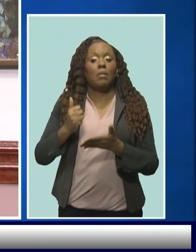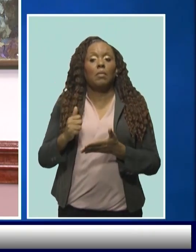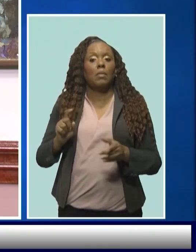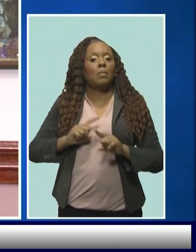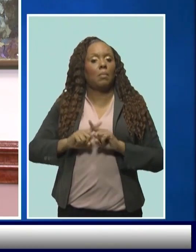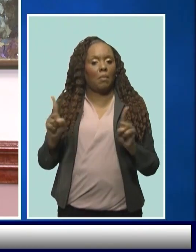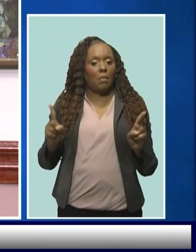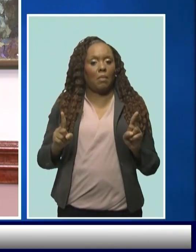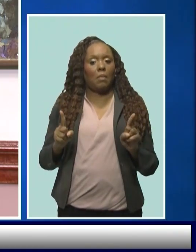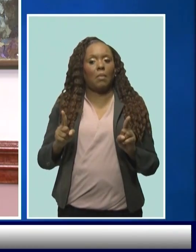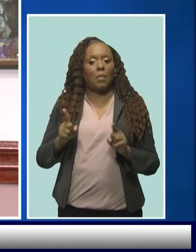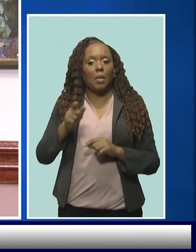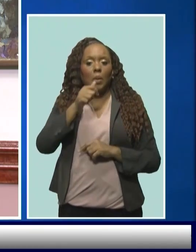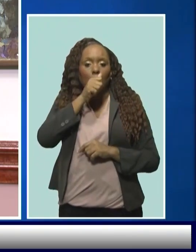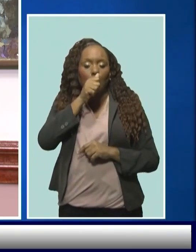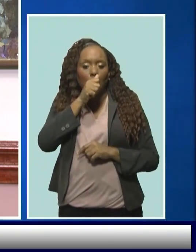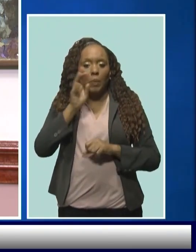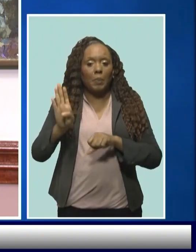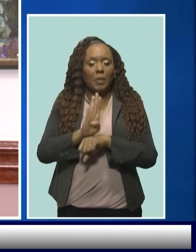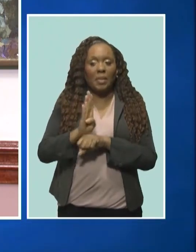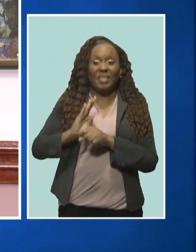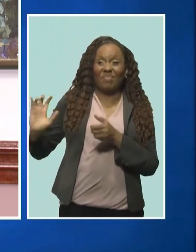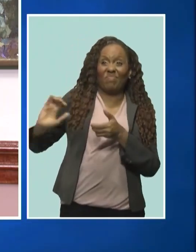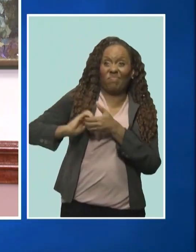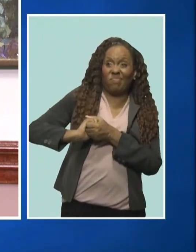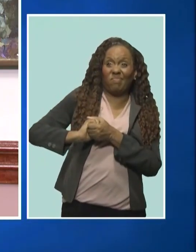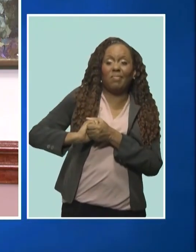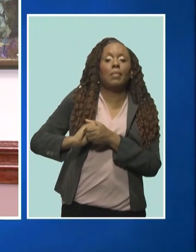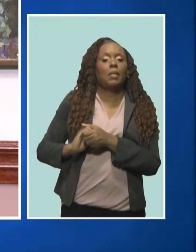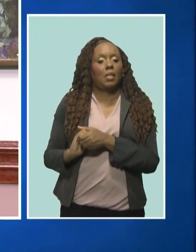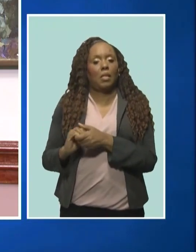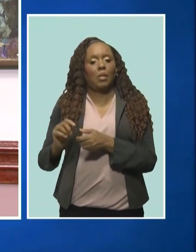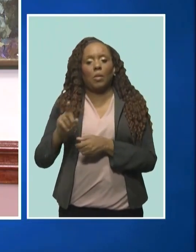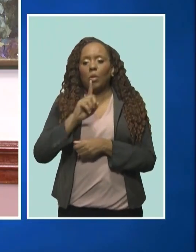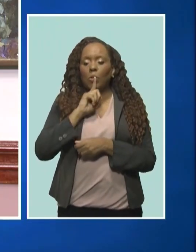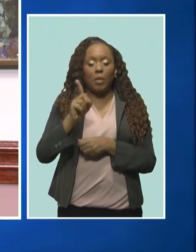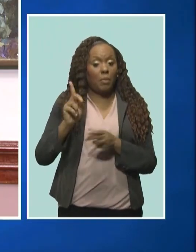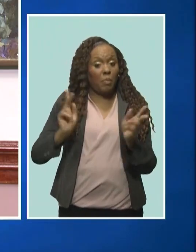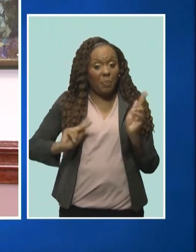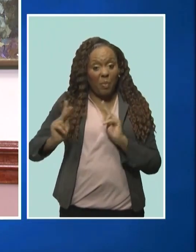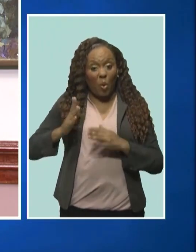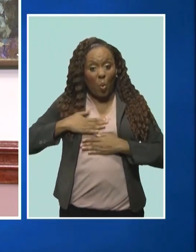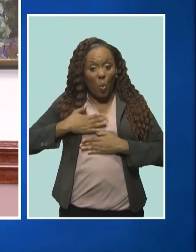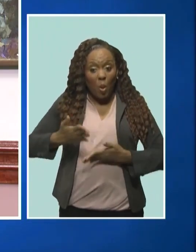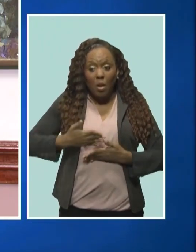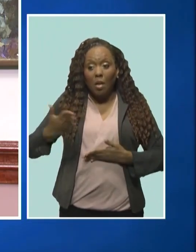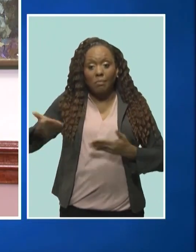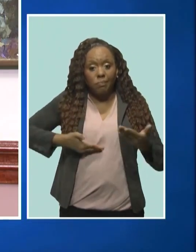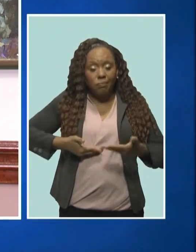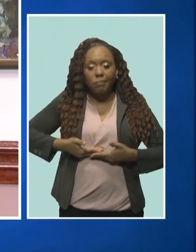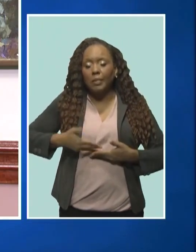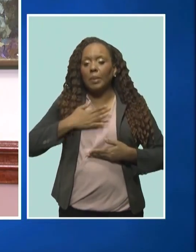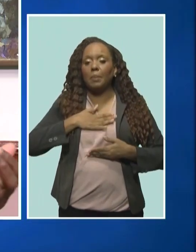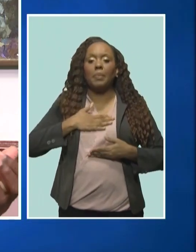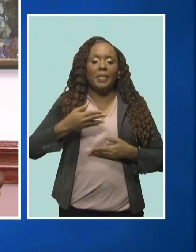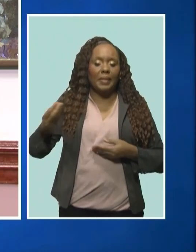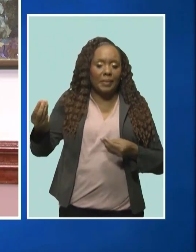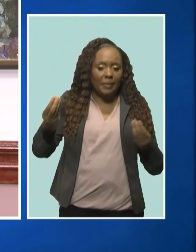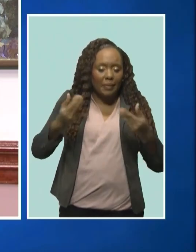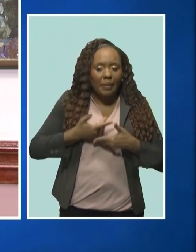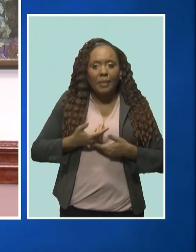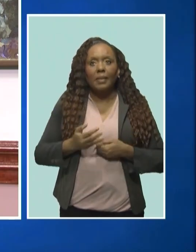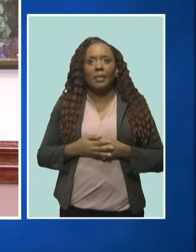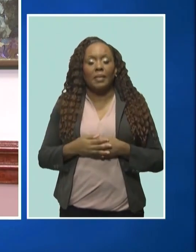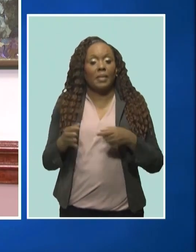some cases, private sector came on board to partner with us, and we are still open to persons who would want to sponsor part of the programs. You heard